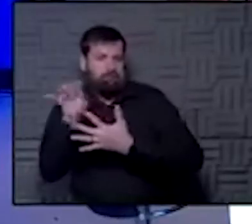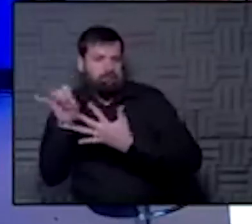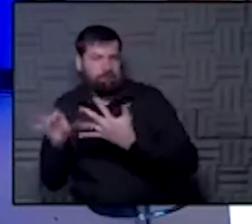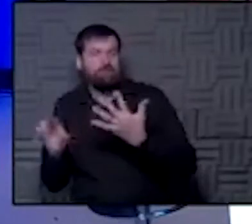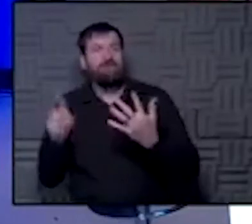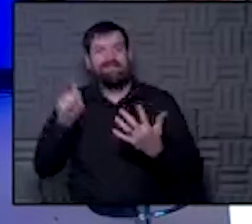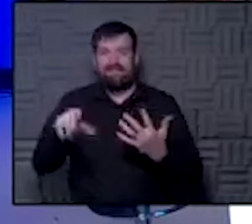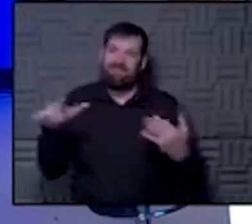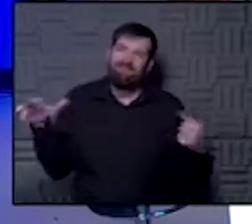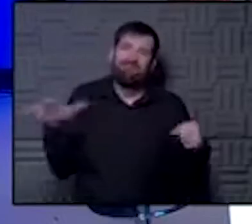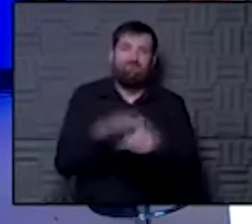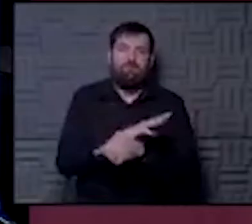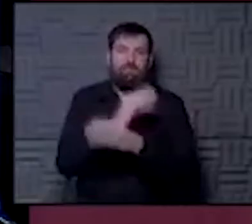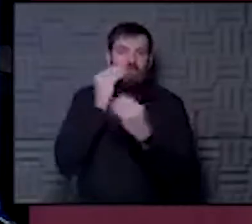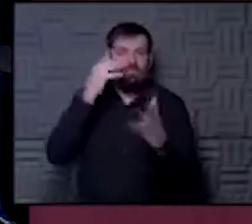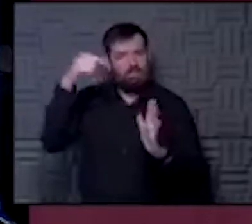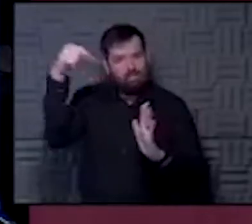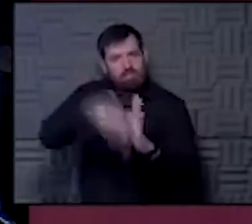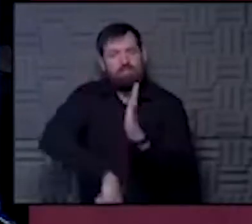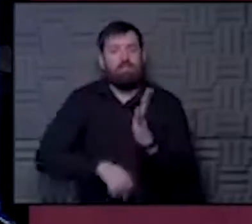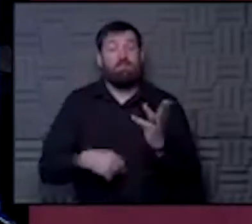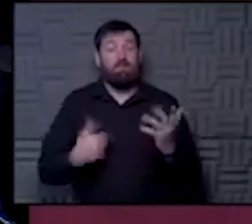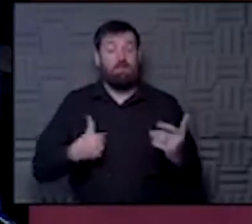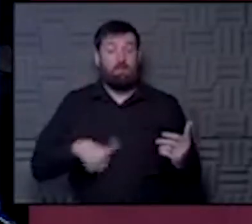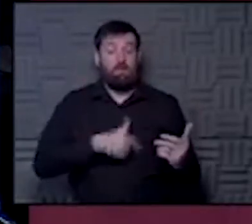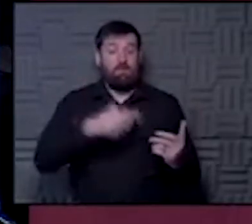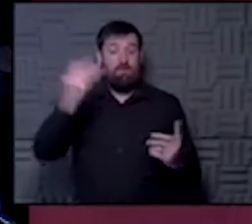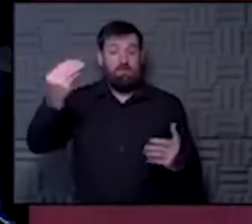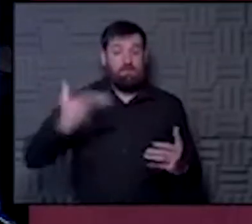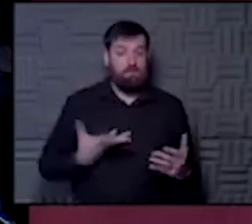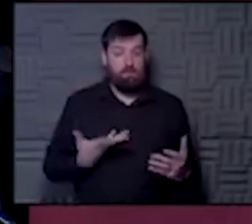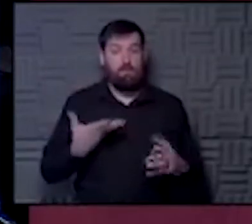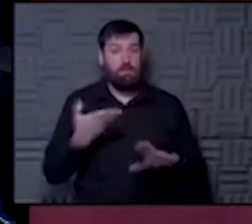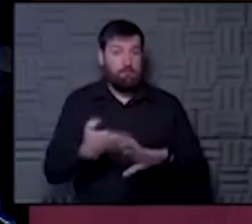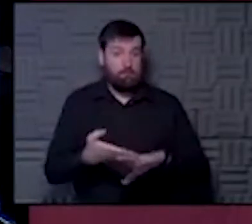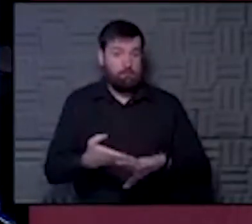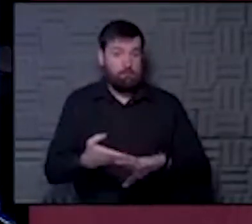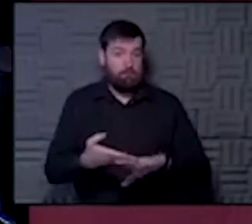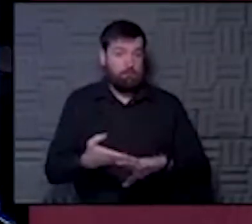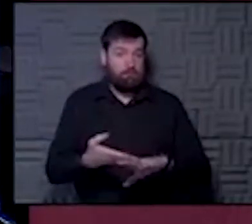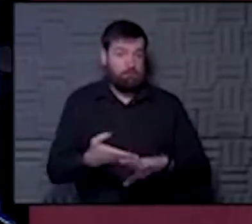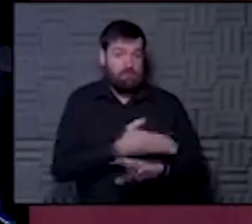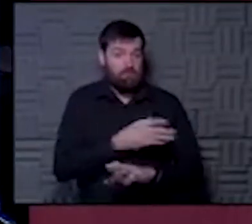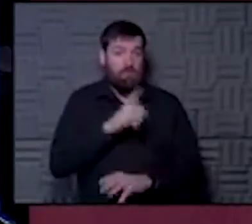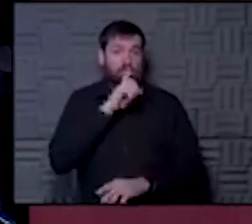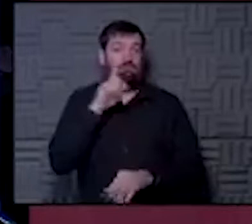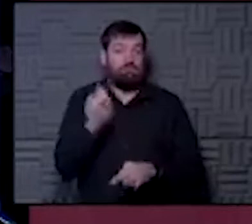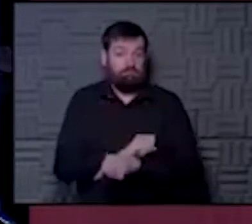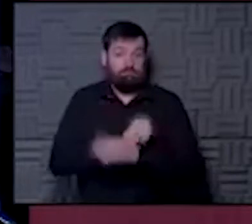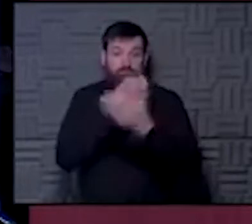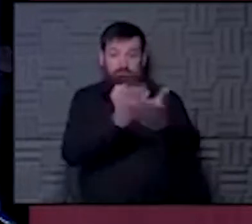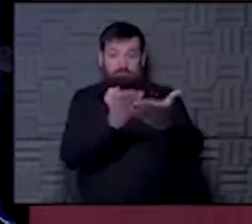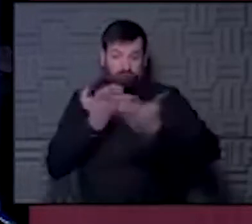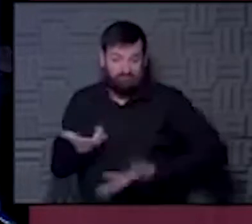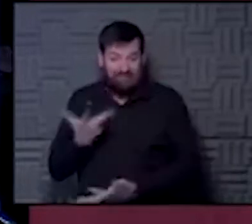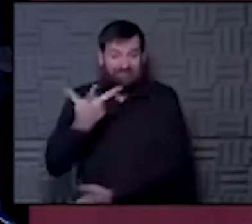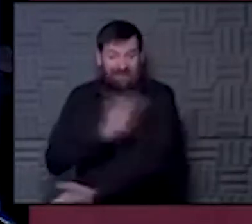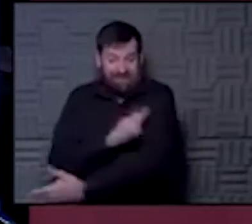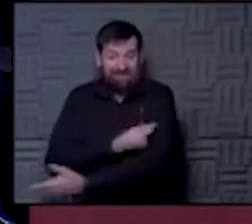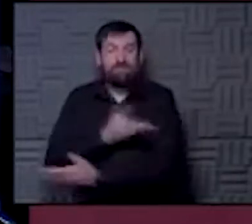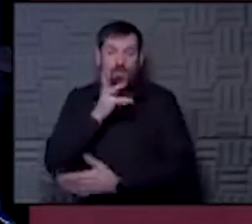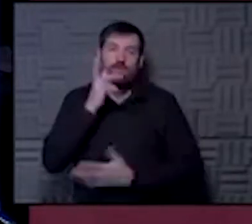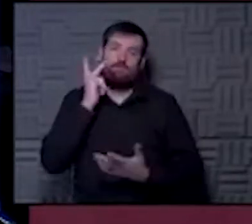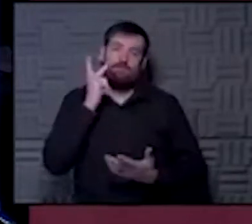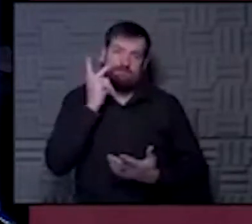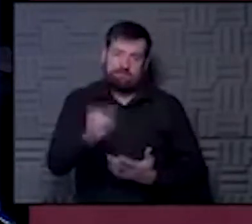see the full set of data. And we are told that before we're going to get the actual shipments of the vaccine, we will see the full set of